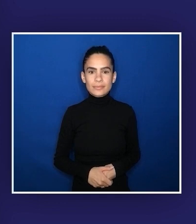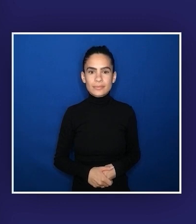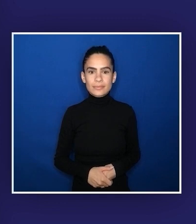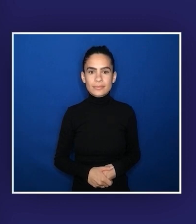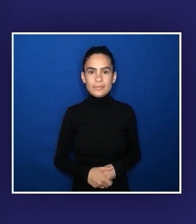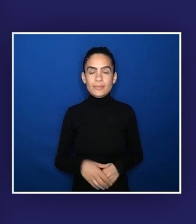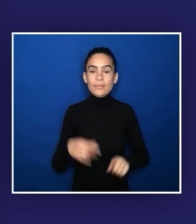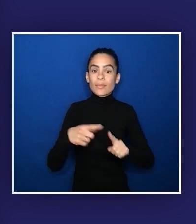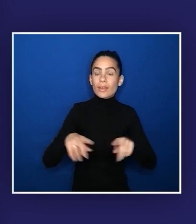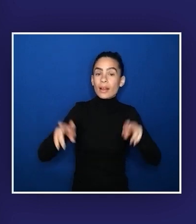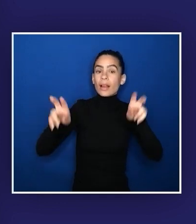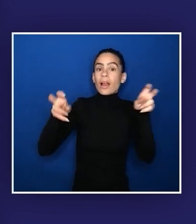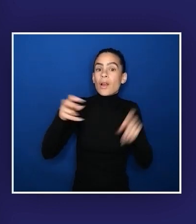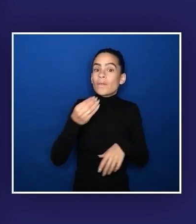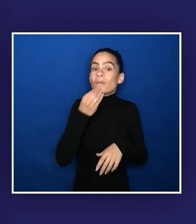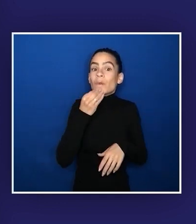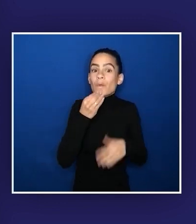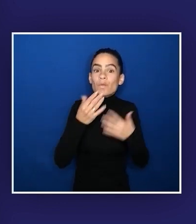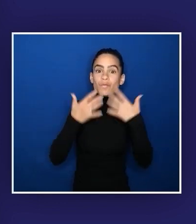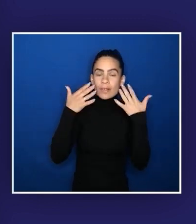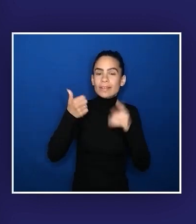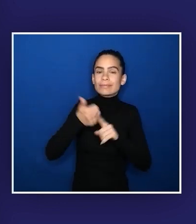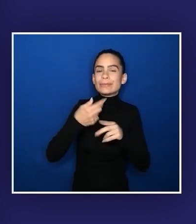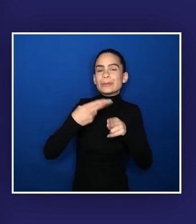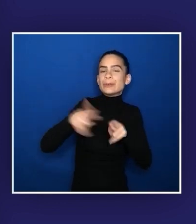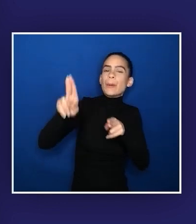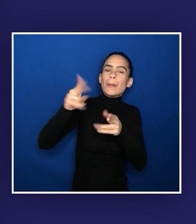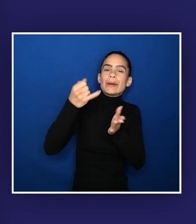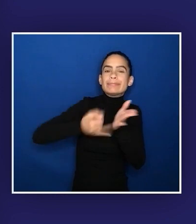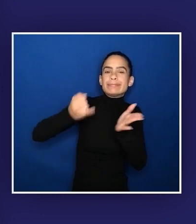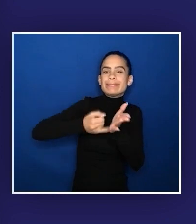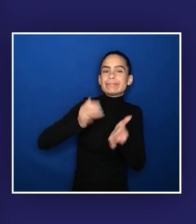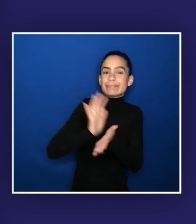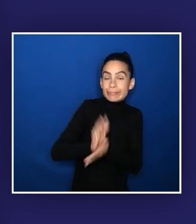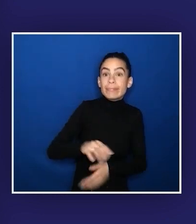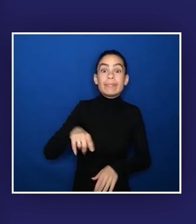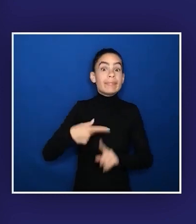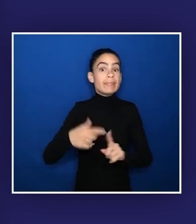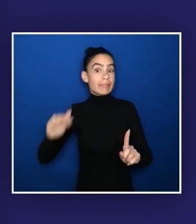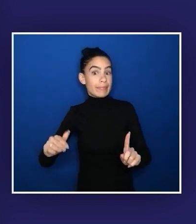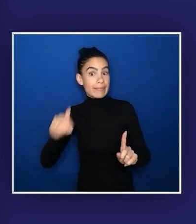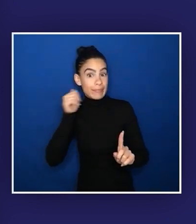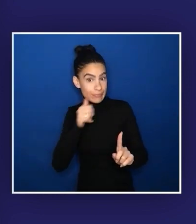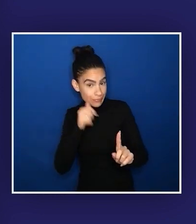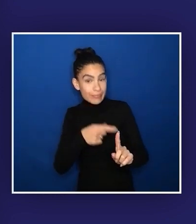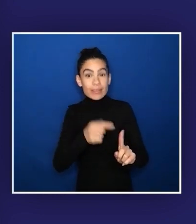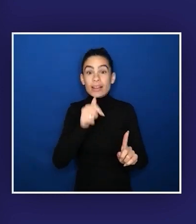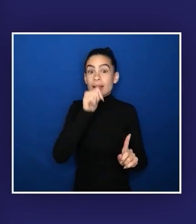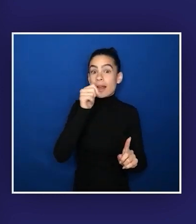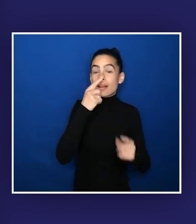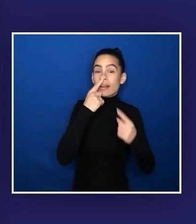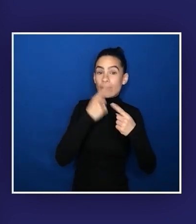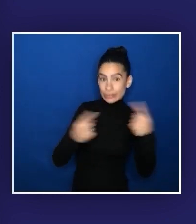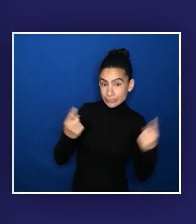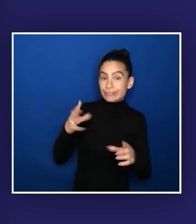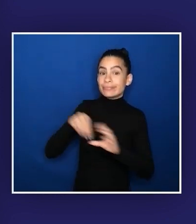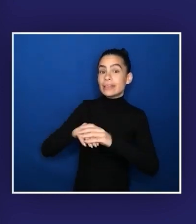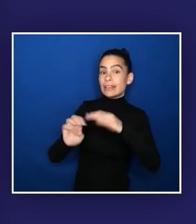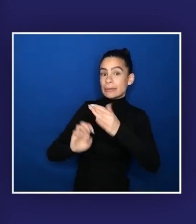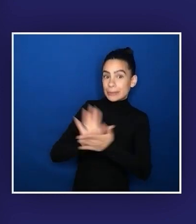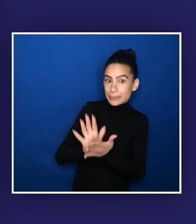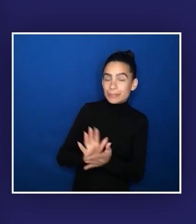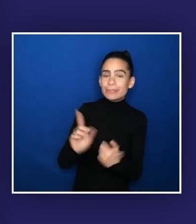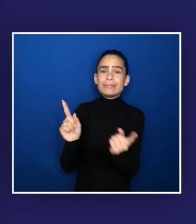above them. Then, storyboard panels from Food Friendly. Food Friendly is an animated short film about a young girl who has nut allergies